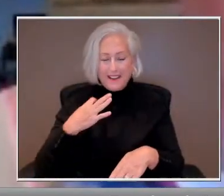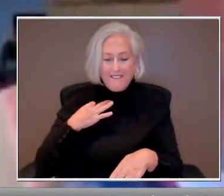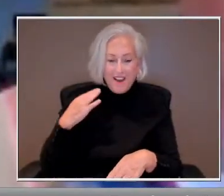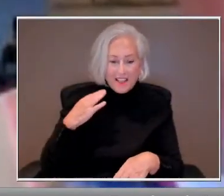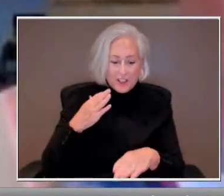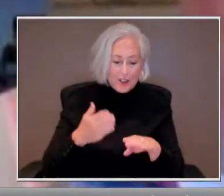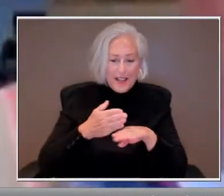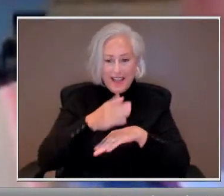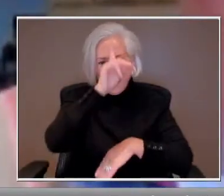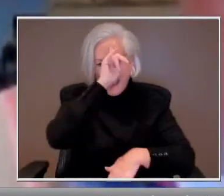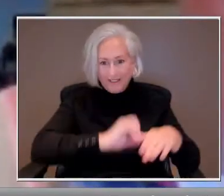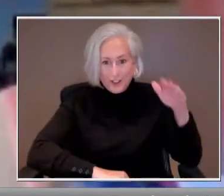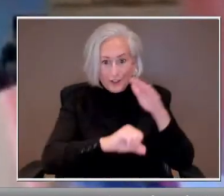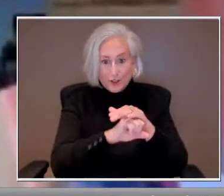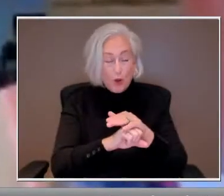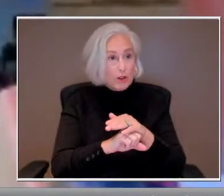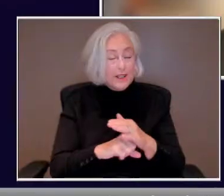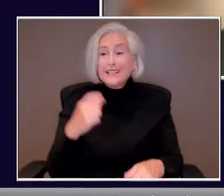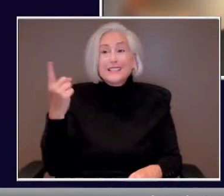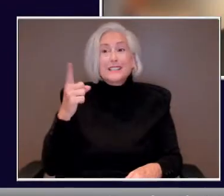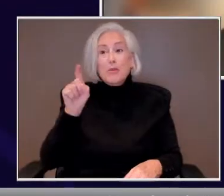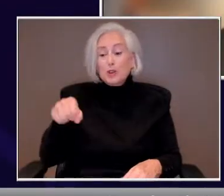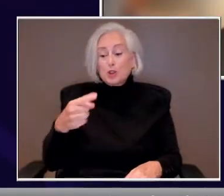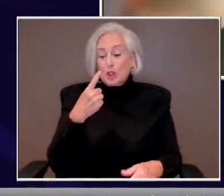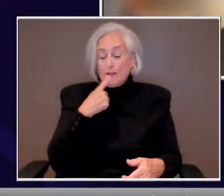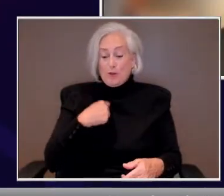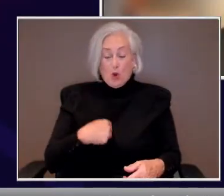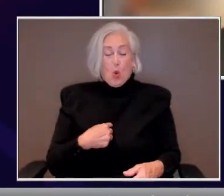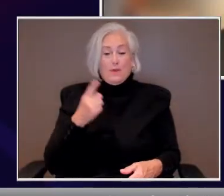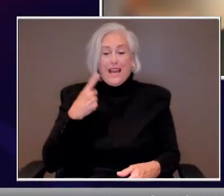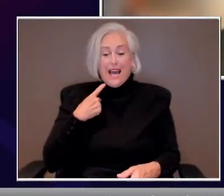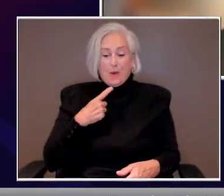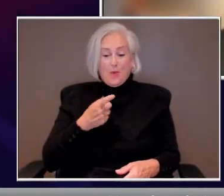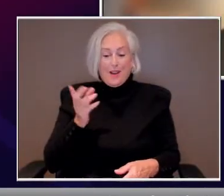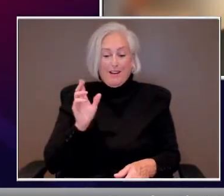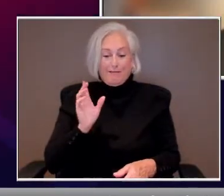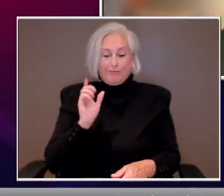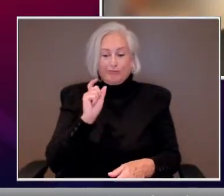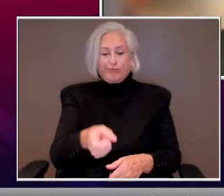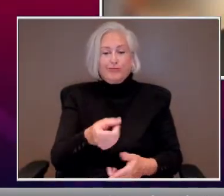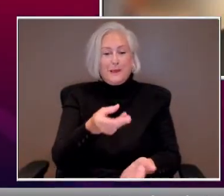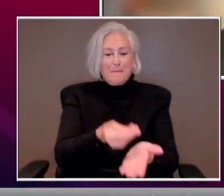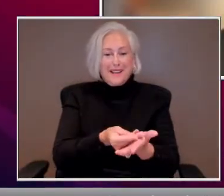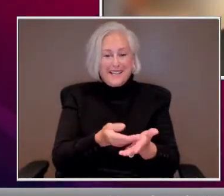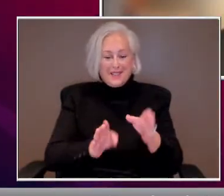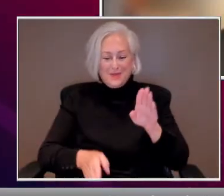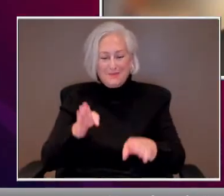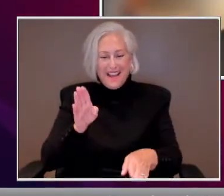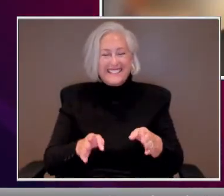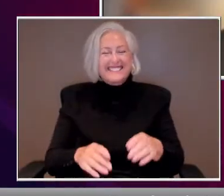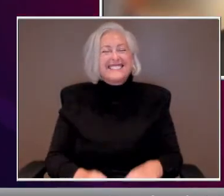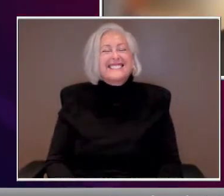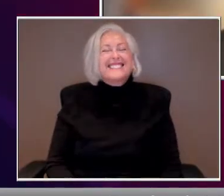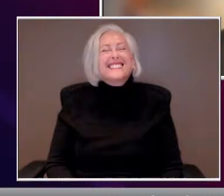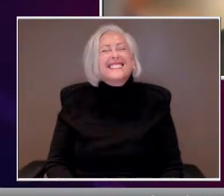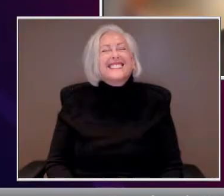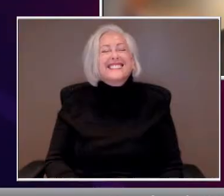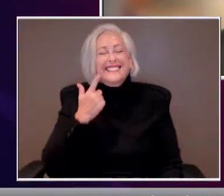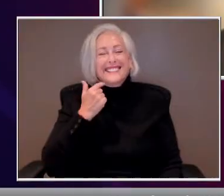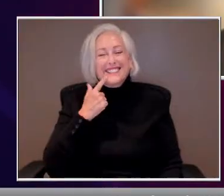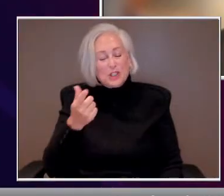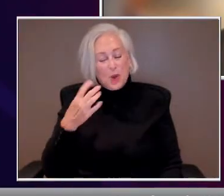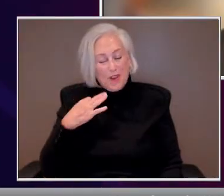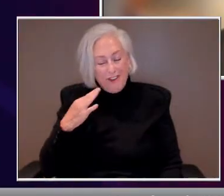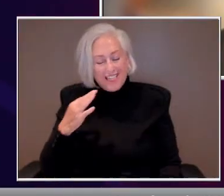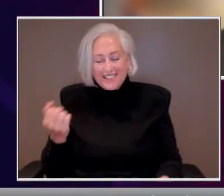me. I'd have got in on it. So you're back volunteering, doing everything you love. I want to get to some of those